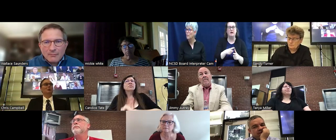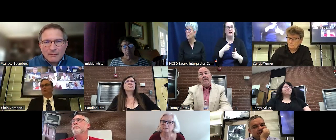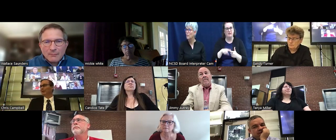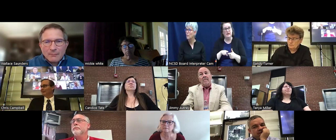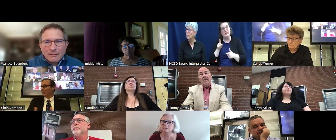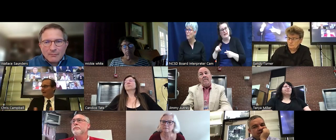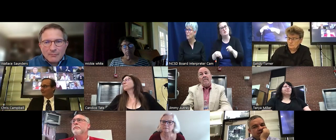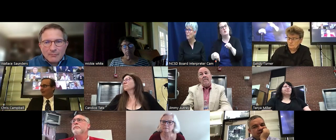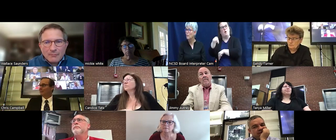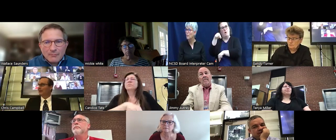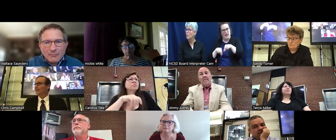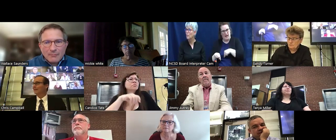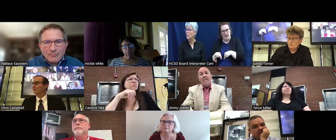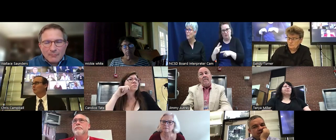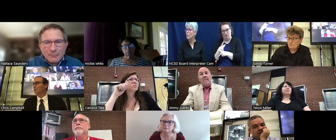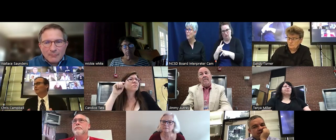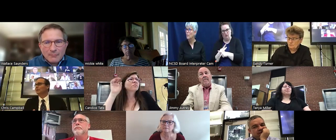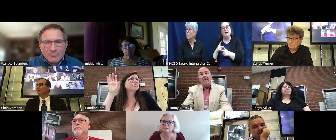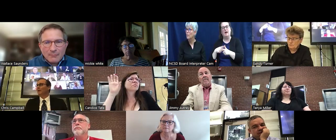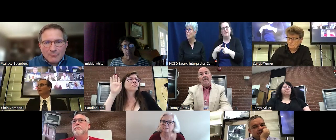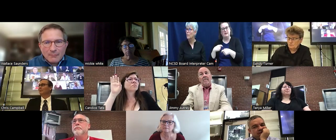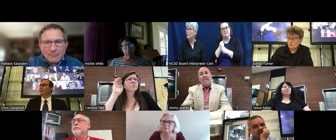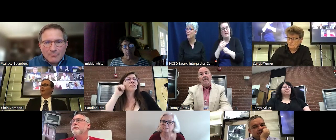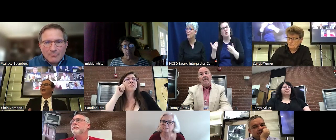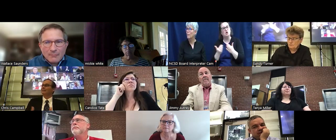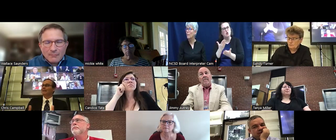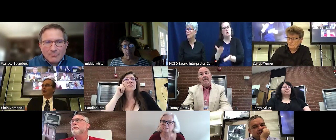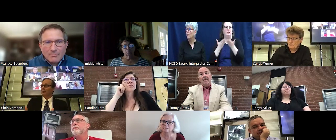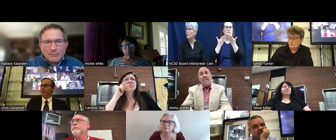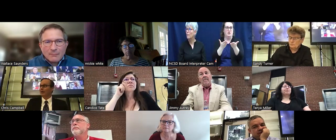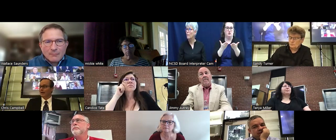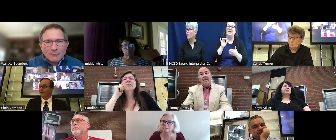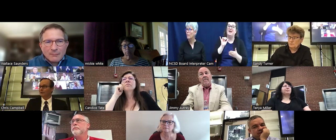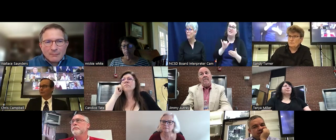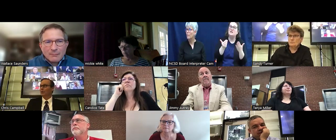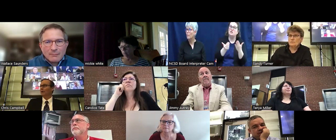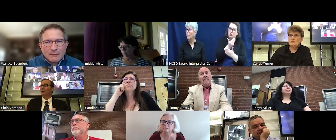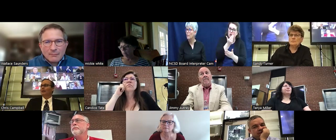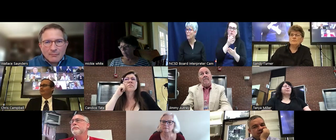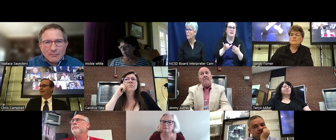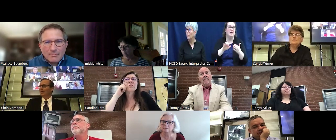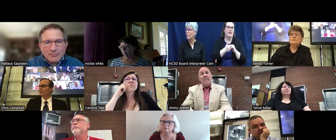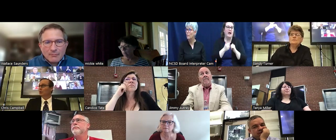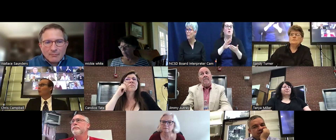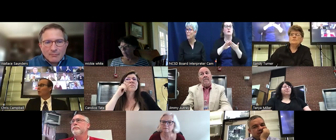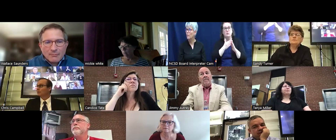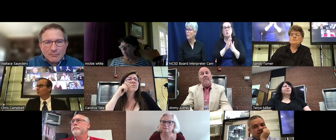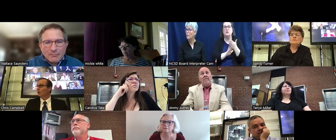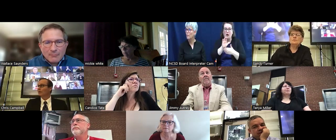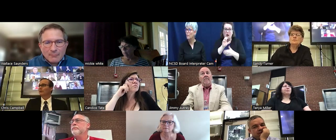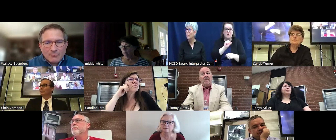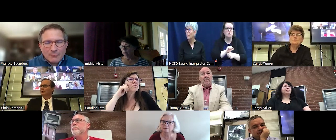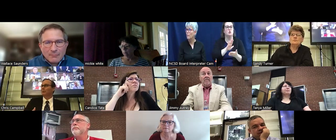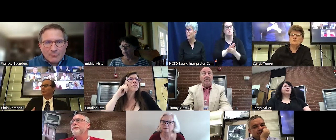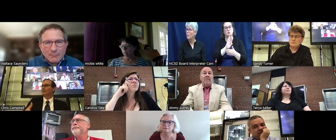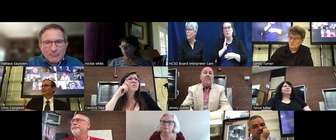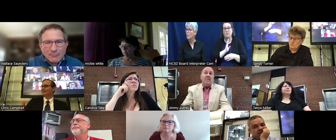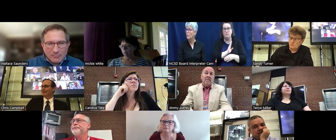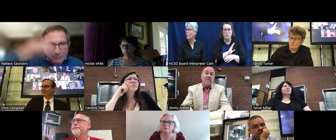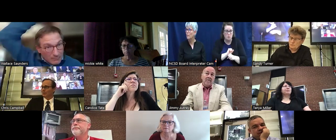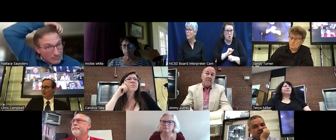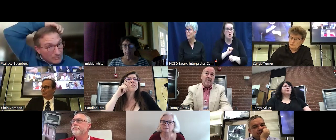new. That's not something that this school has experienced before. That is how community colleges work. It's how school boards work, that the